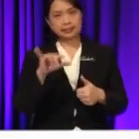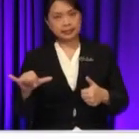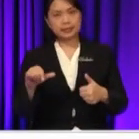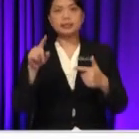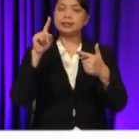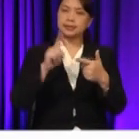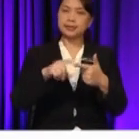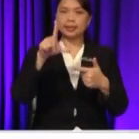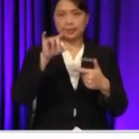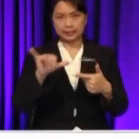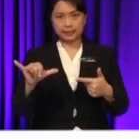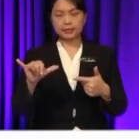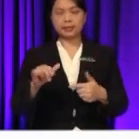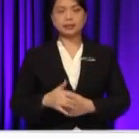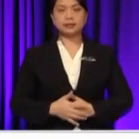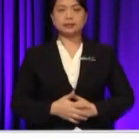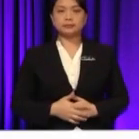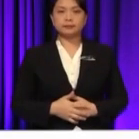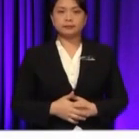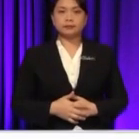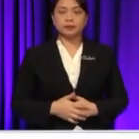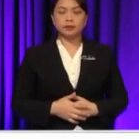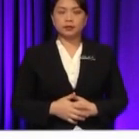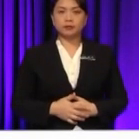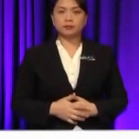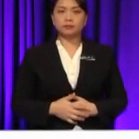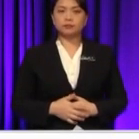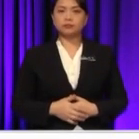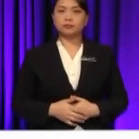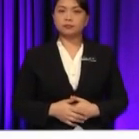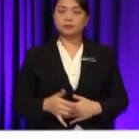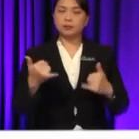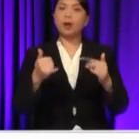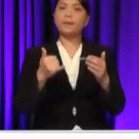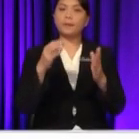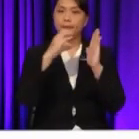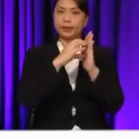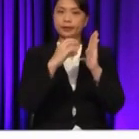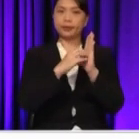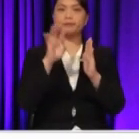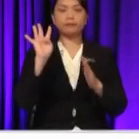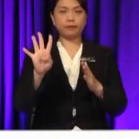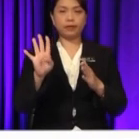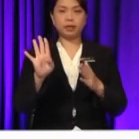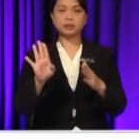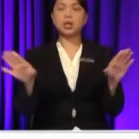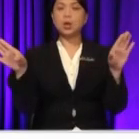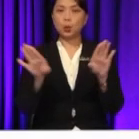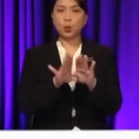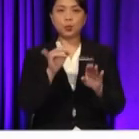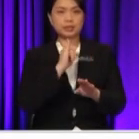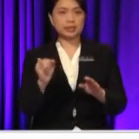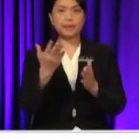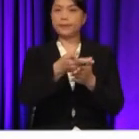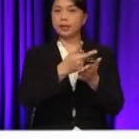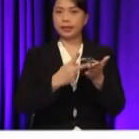sequence of our main ideas. Next, moving on to paragraph 4, this is the closing part or the conclusion where we are